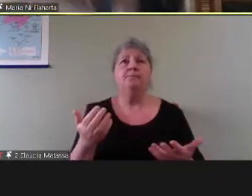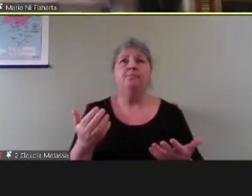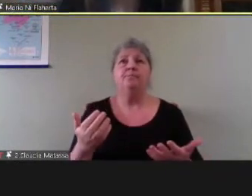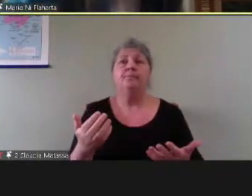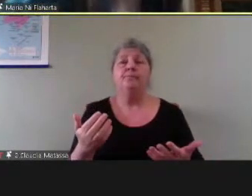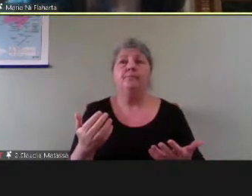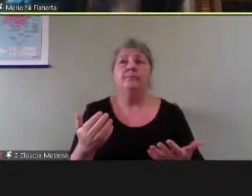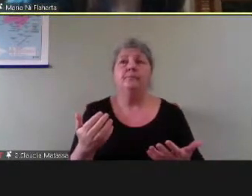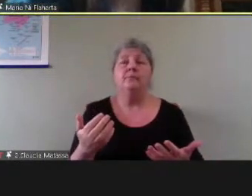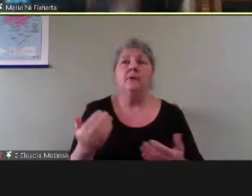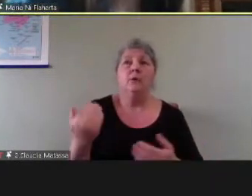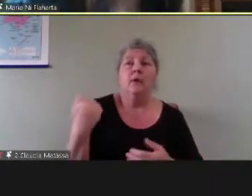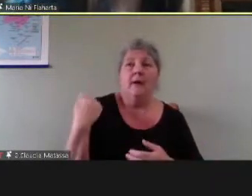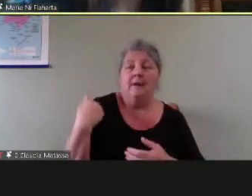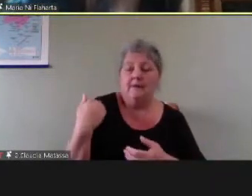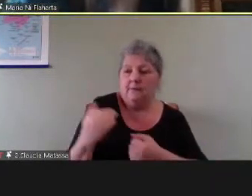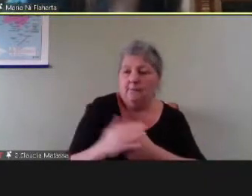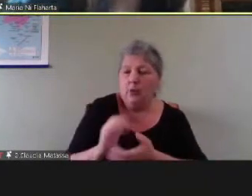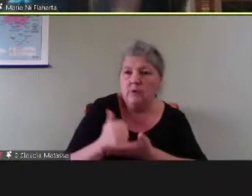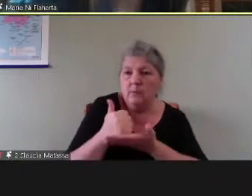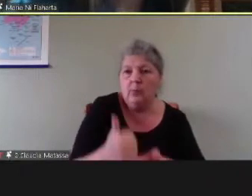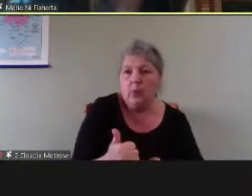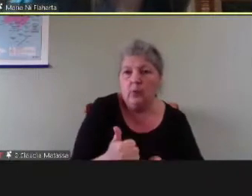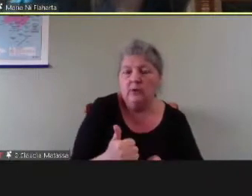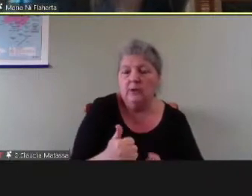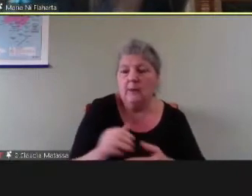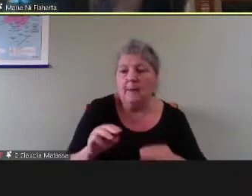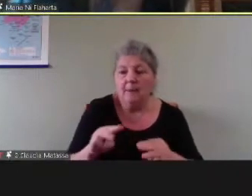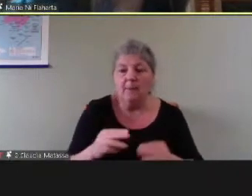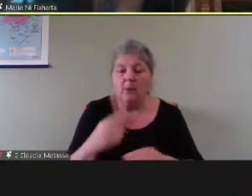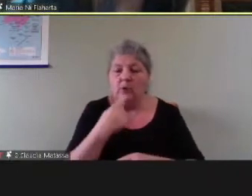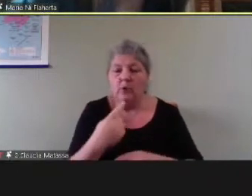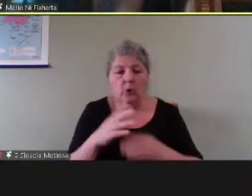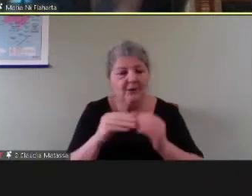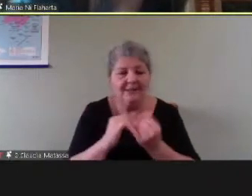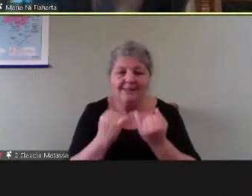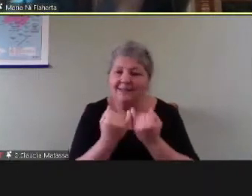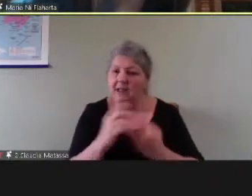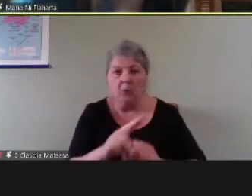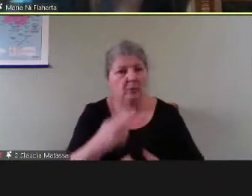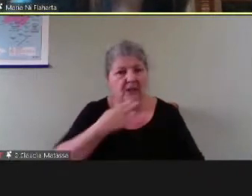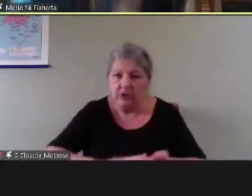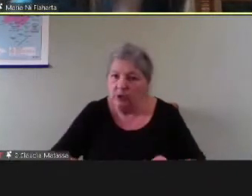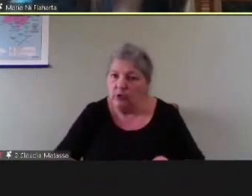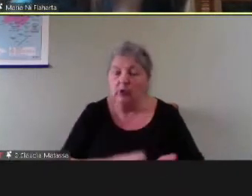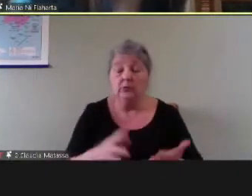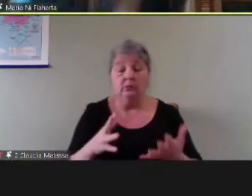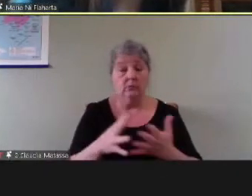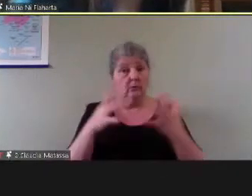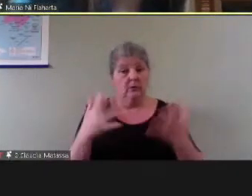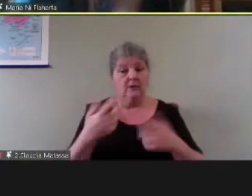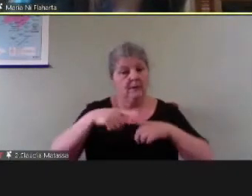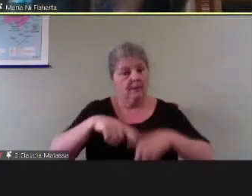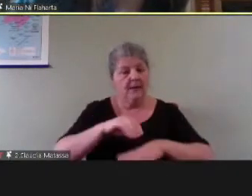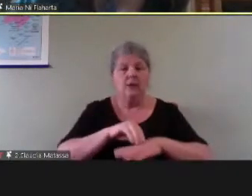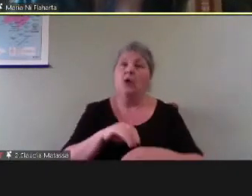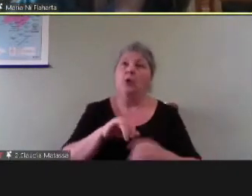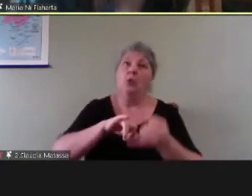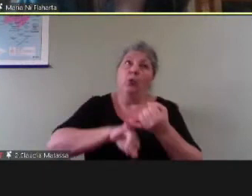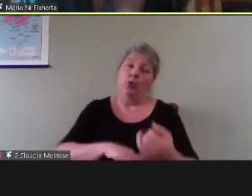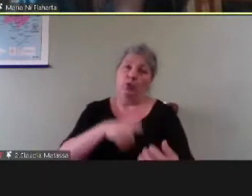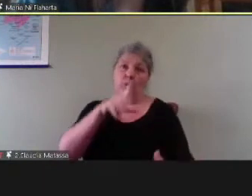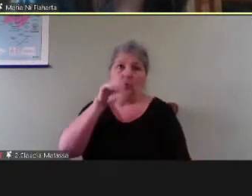inmate asked for support, like people were told things like, oh, we're not insured. So that was very much, it depended on who you were in contact